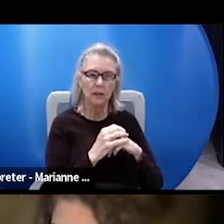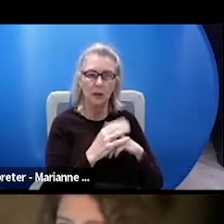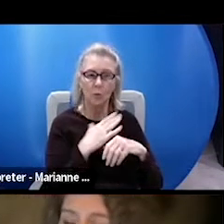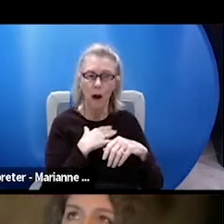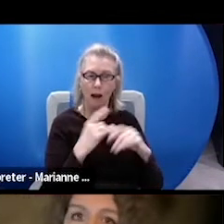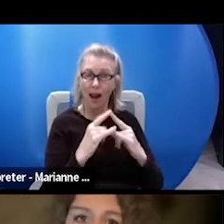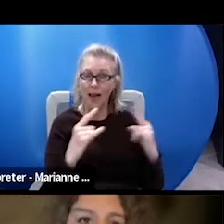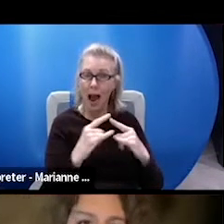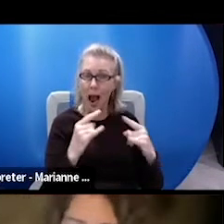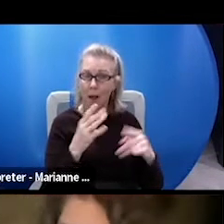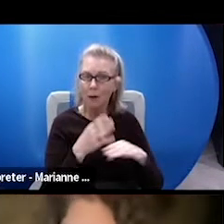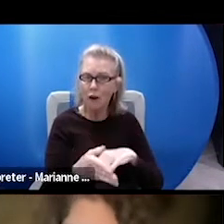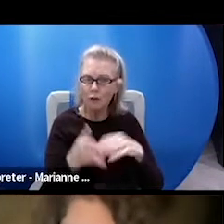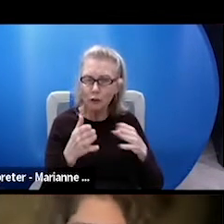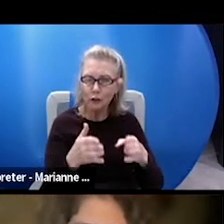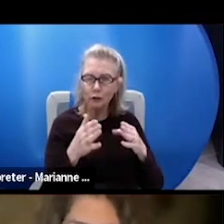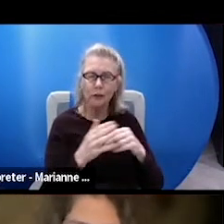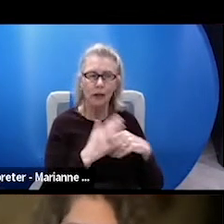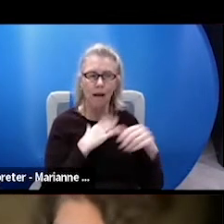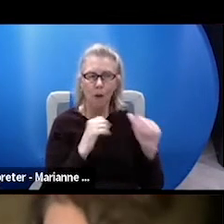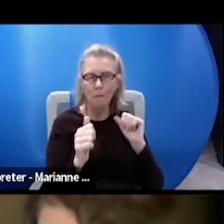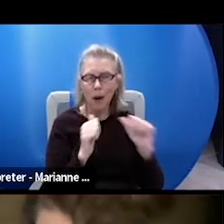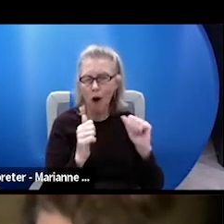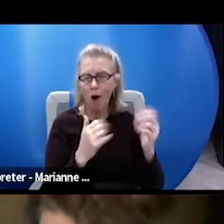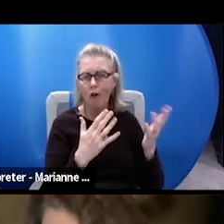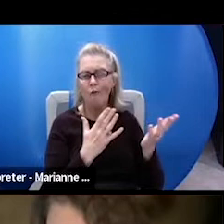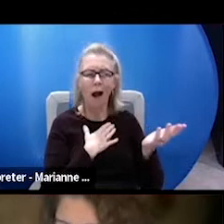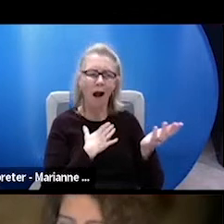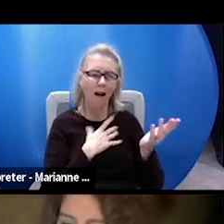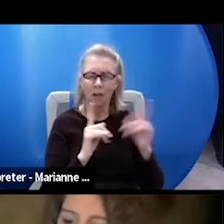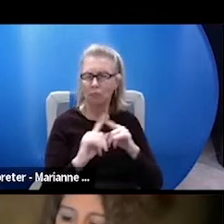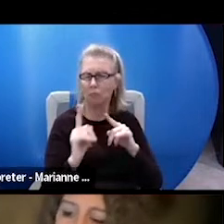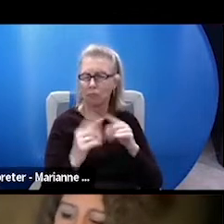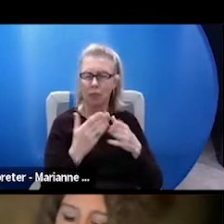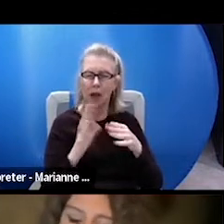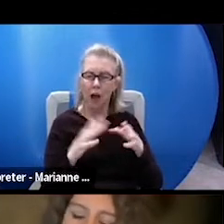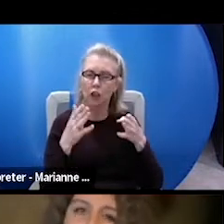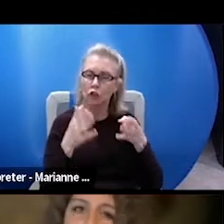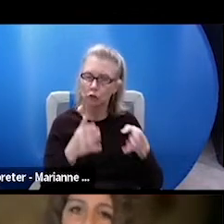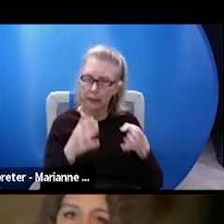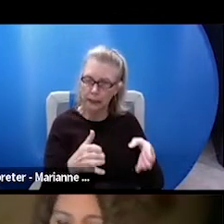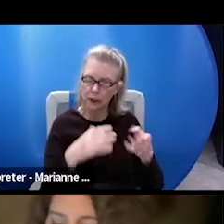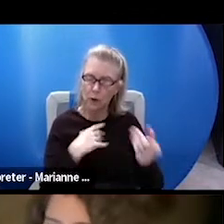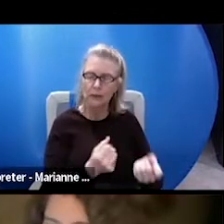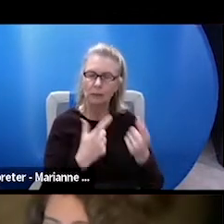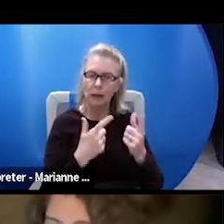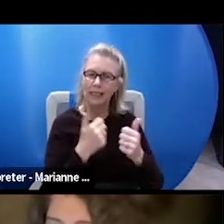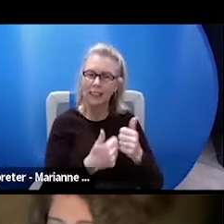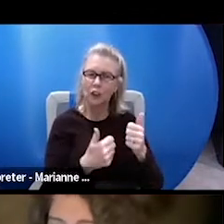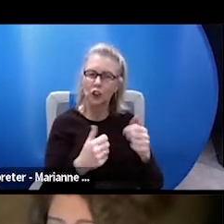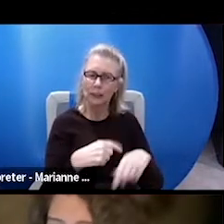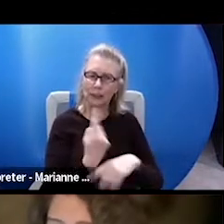the street, we have, a bar, we have all kinds of different things on the street. So we spent each day in a different